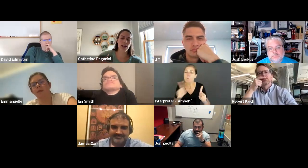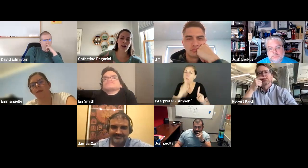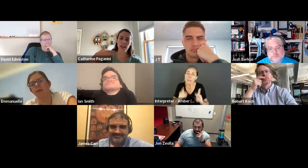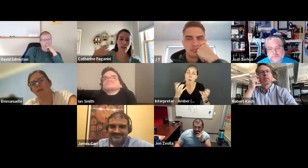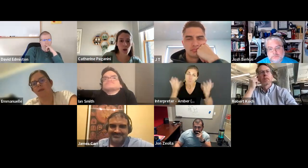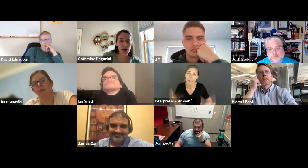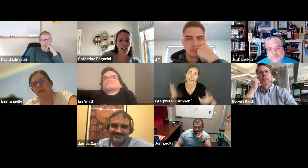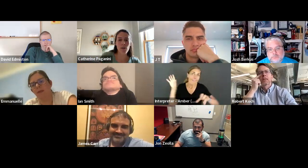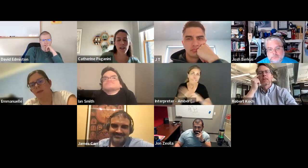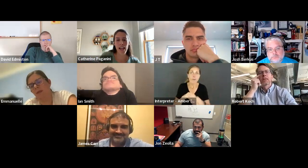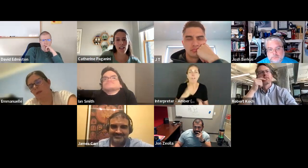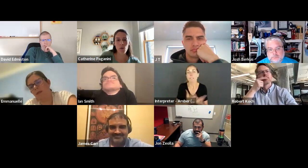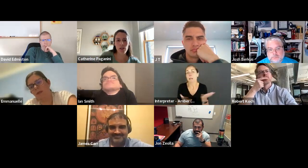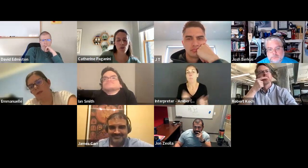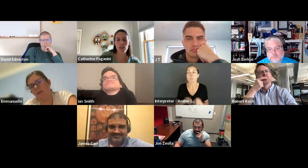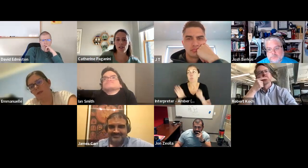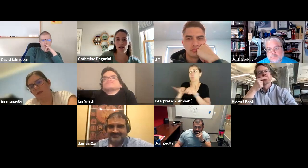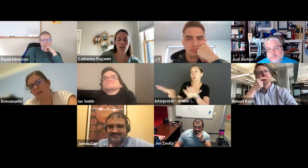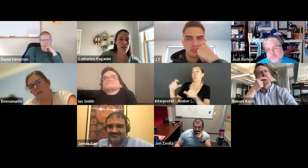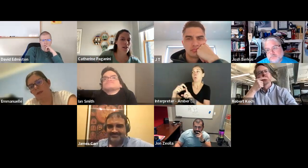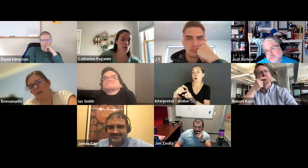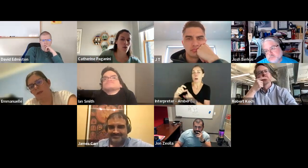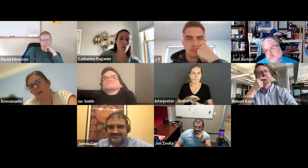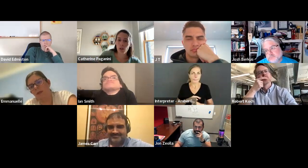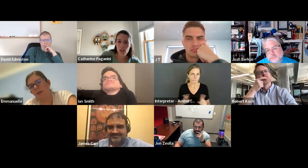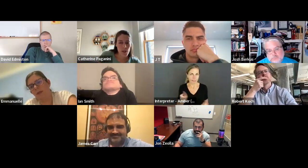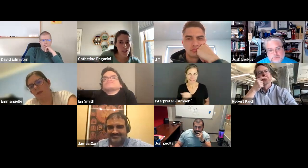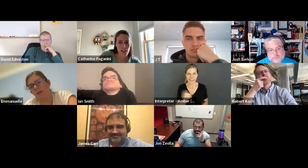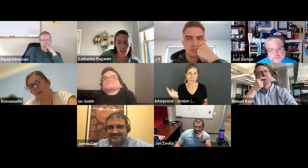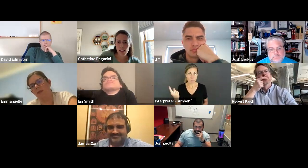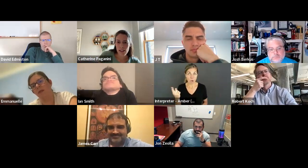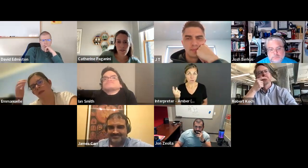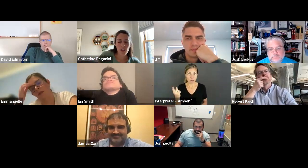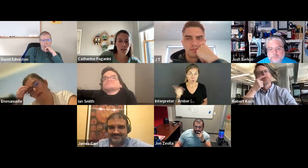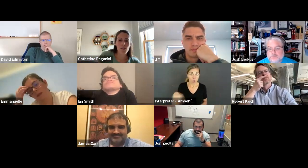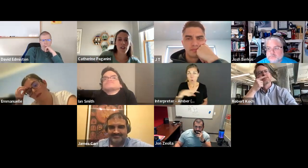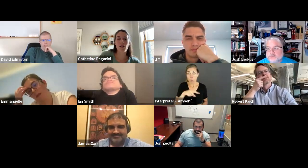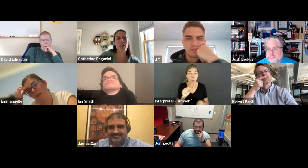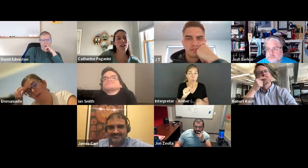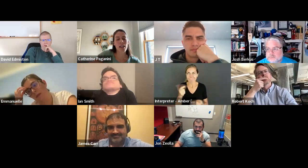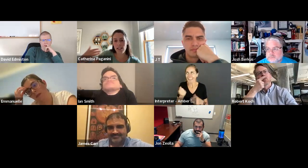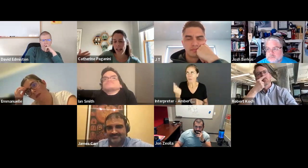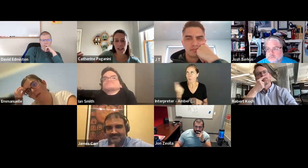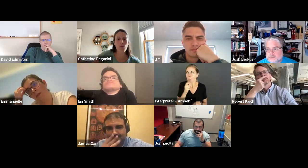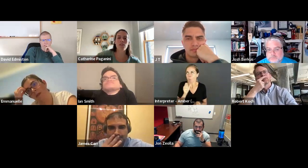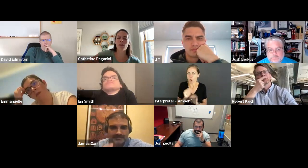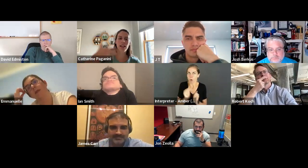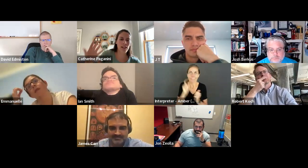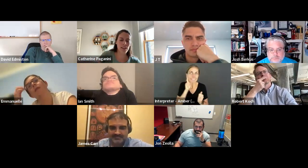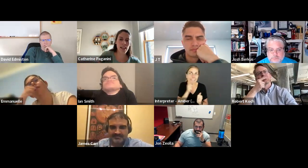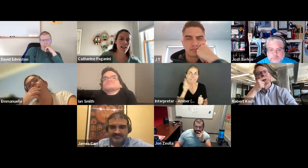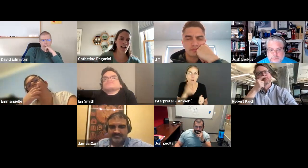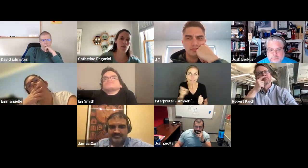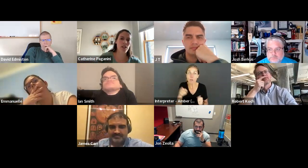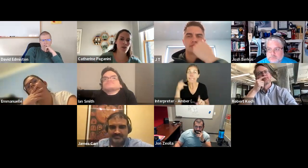just want to kind of get the word out, but anyone who works with the deaf and hard of hearing in tech specific,